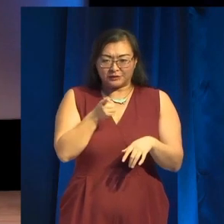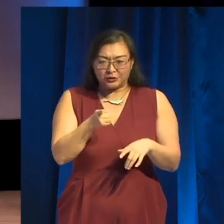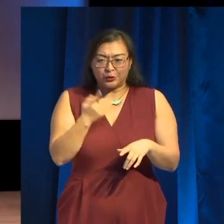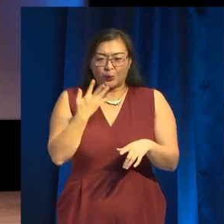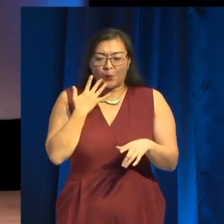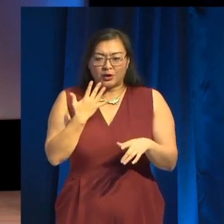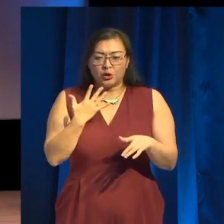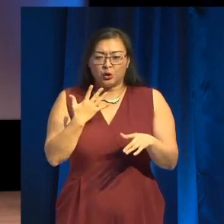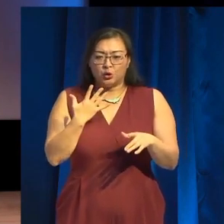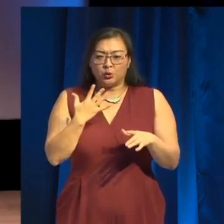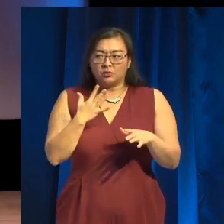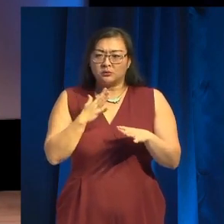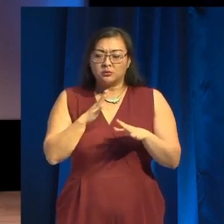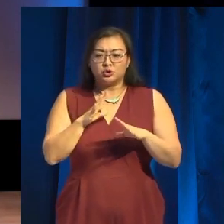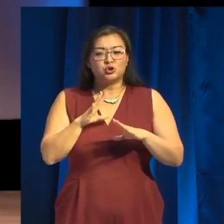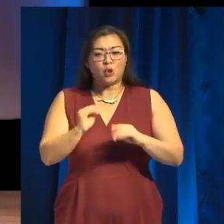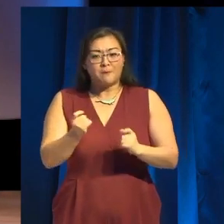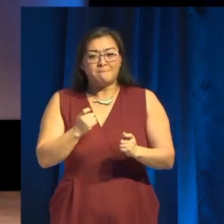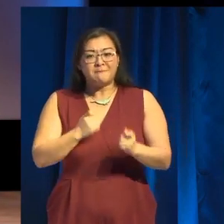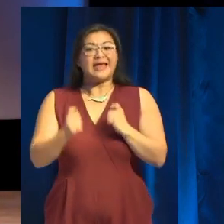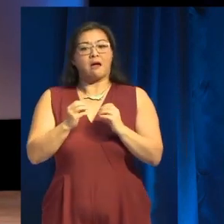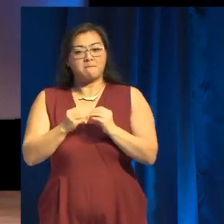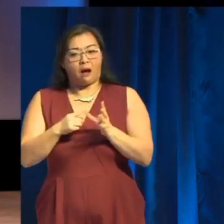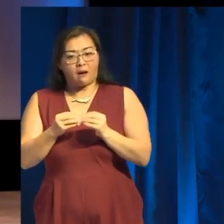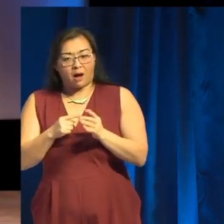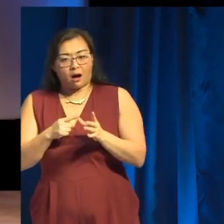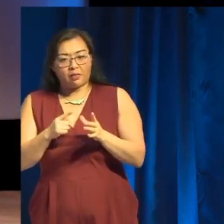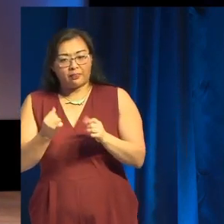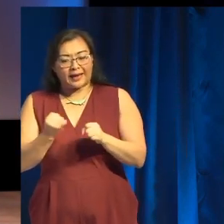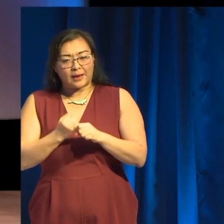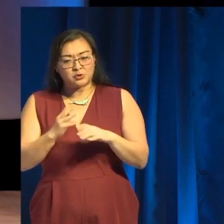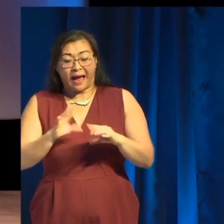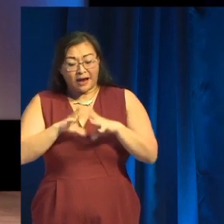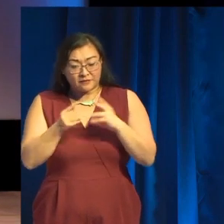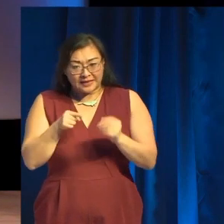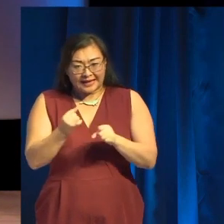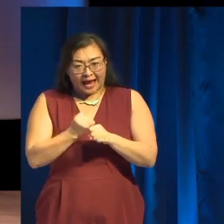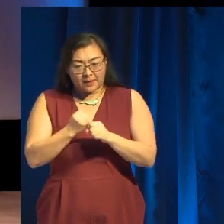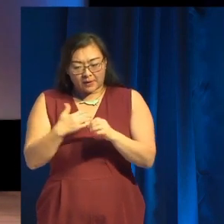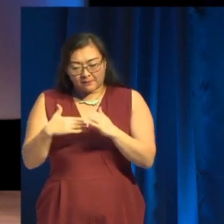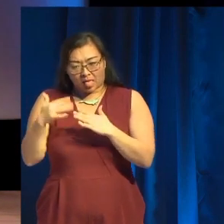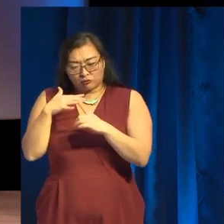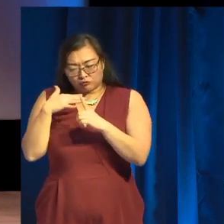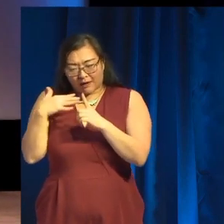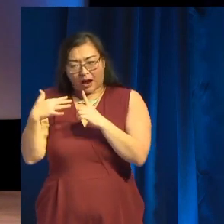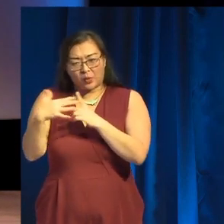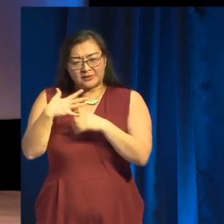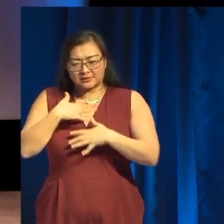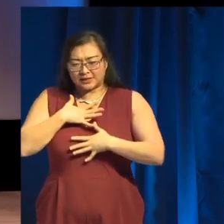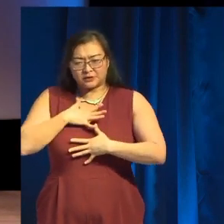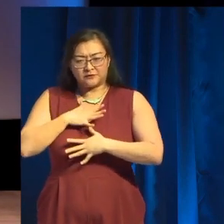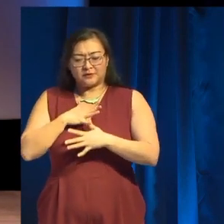puzzle. But this is, everything in this game, in my opinion, is built around this sense of existential dread